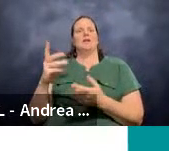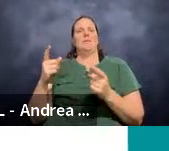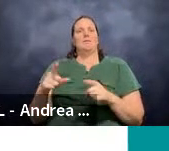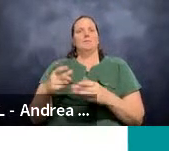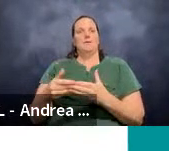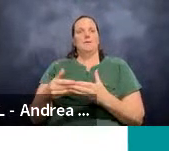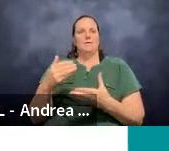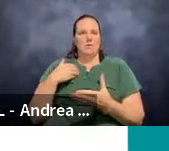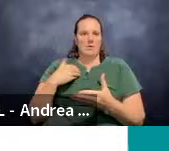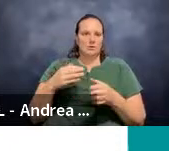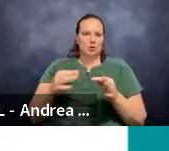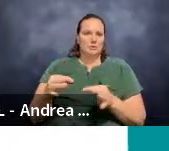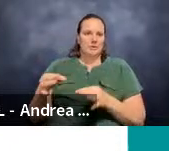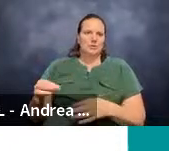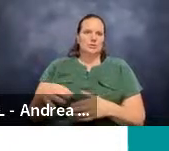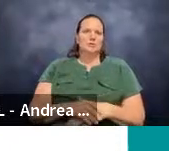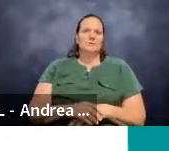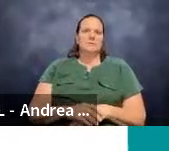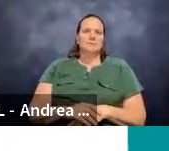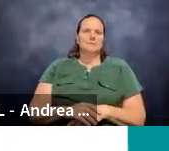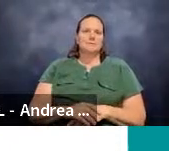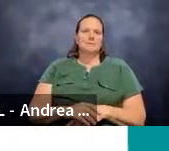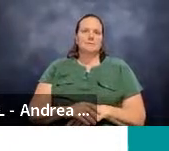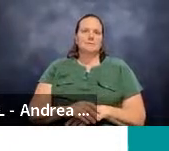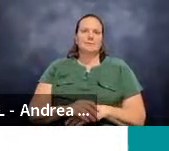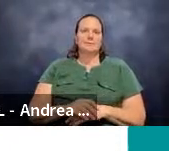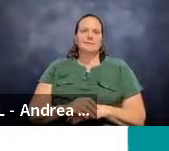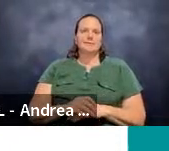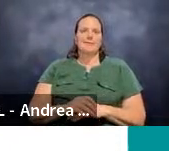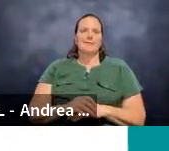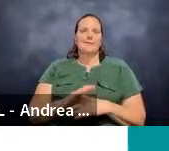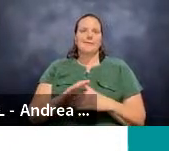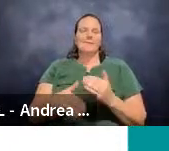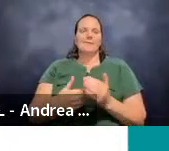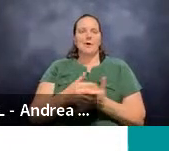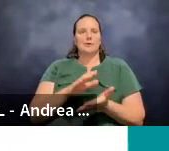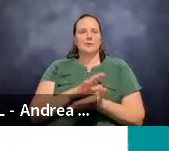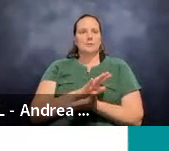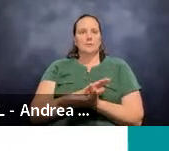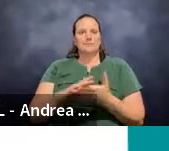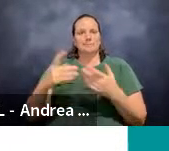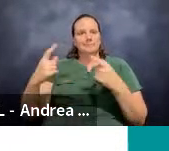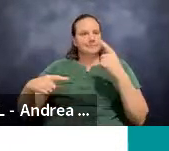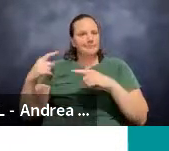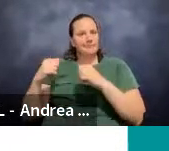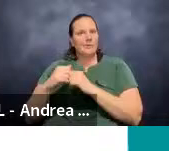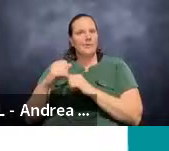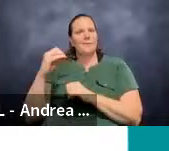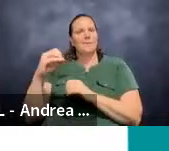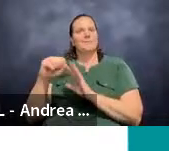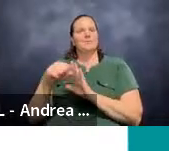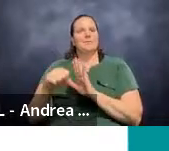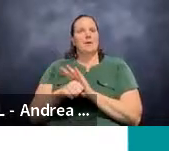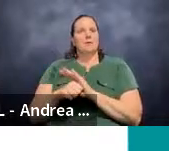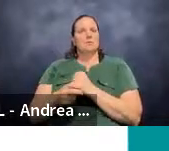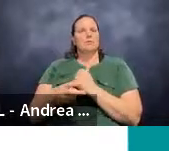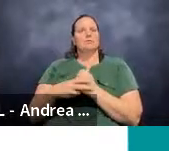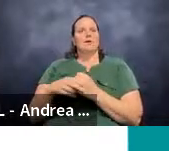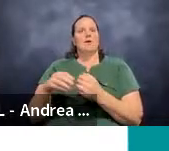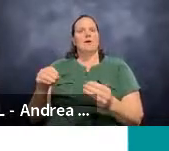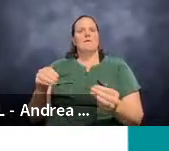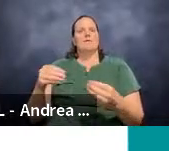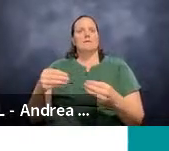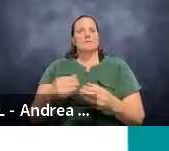these determinations. Additionally, all documents have been concurred with by the Oregon State Historic Preservation Office or